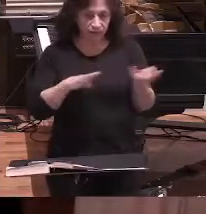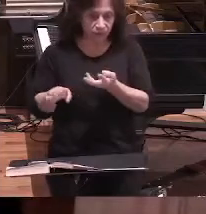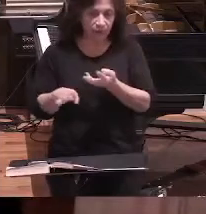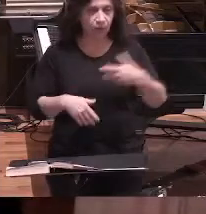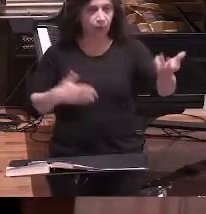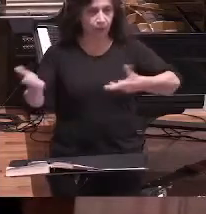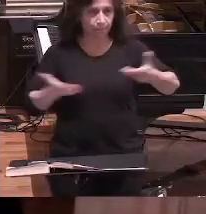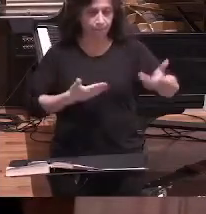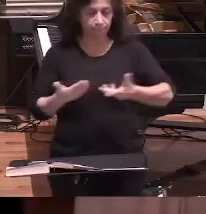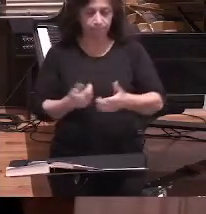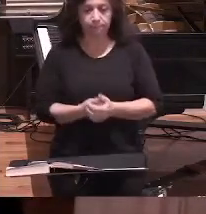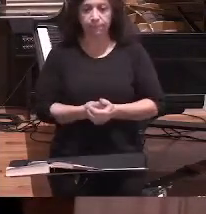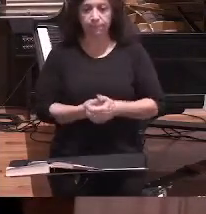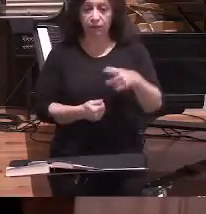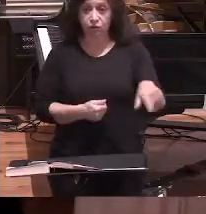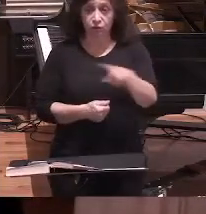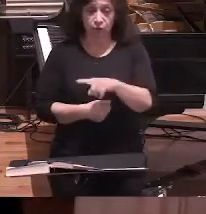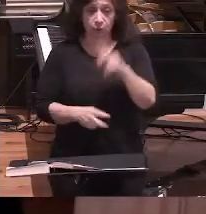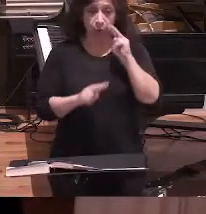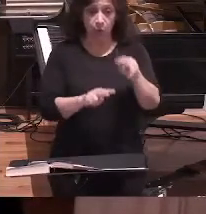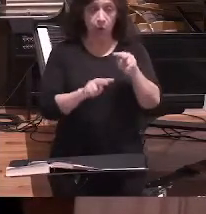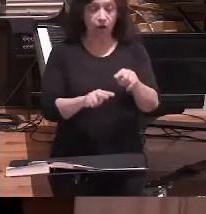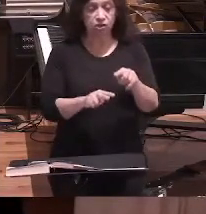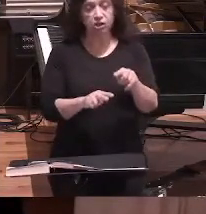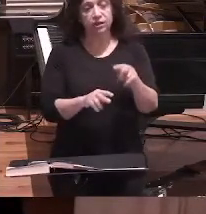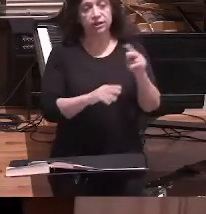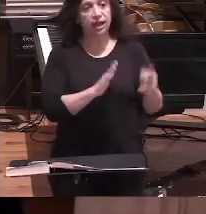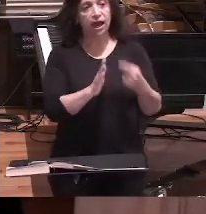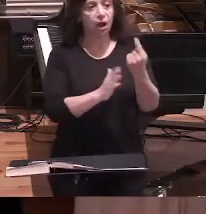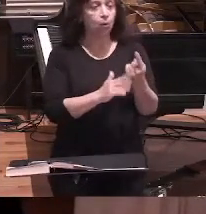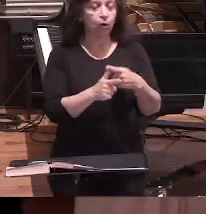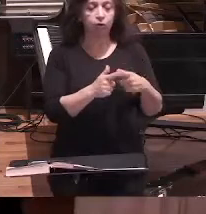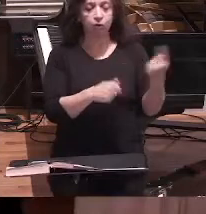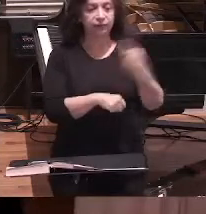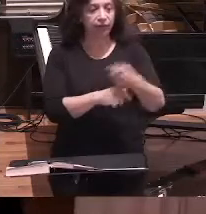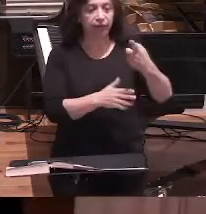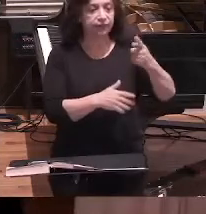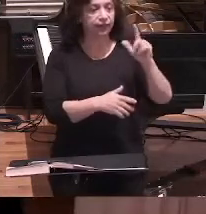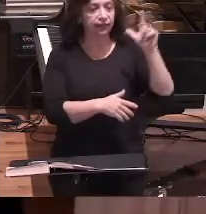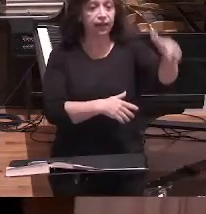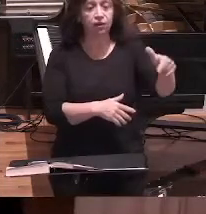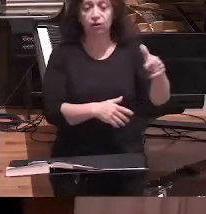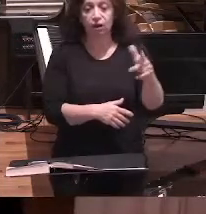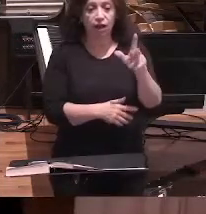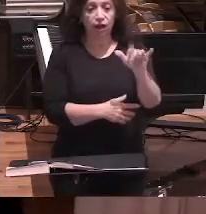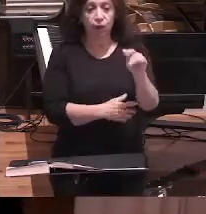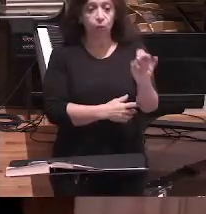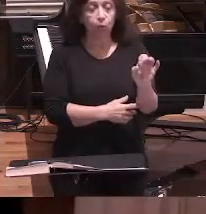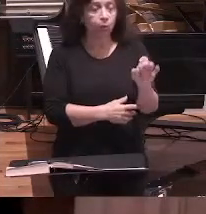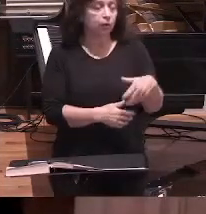welcome. Those of you who are watching this in the hours and days to come via YouTube,